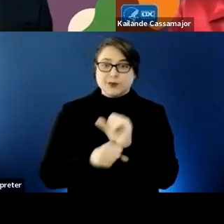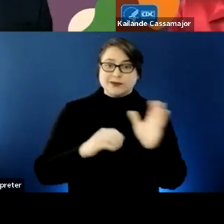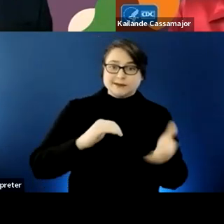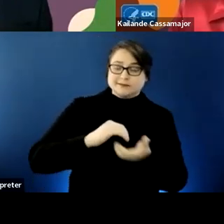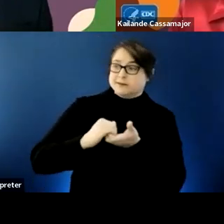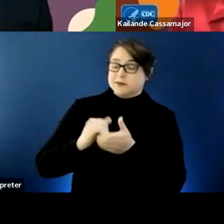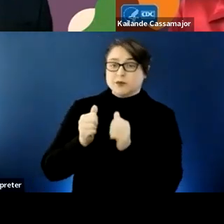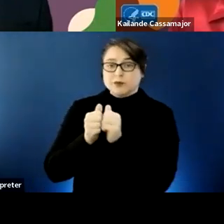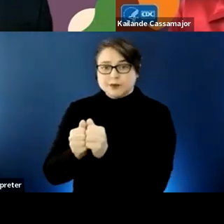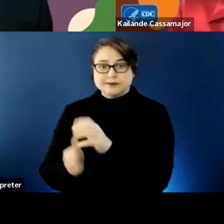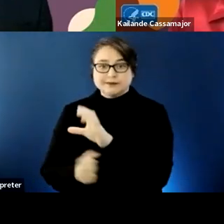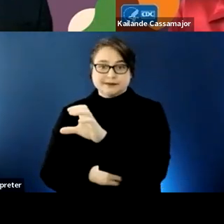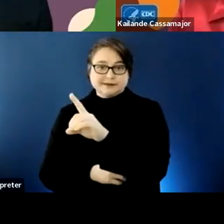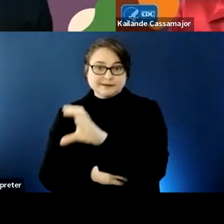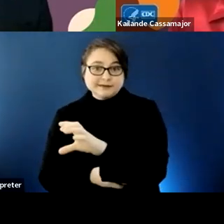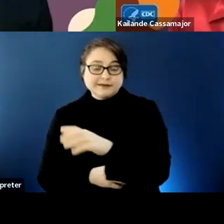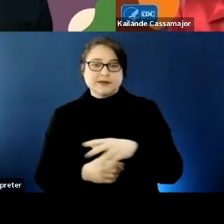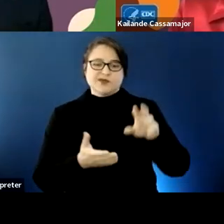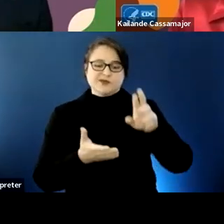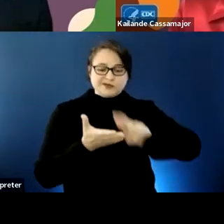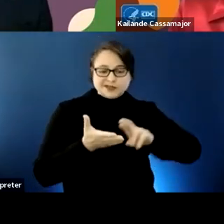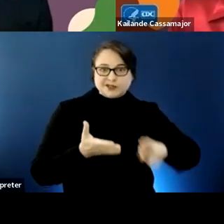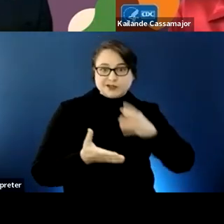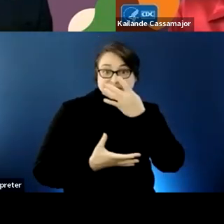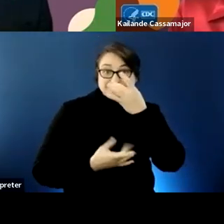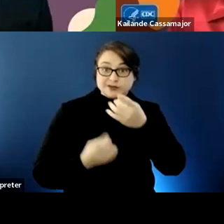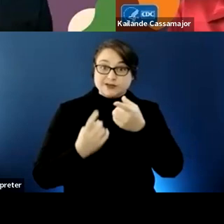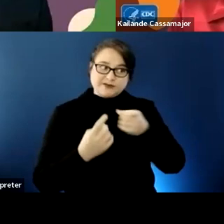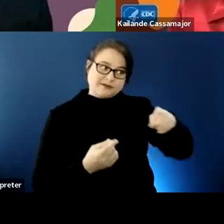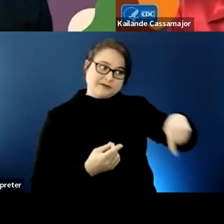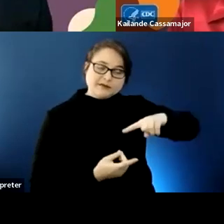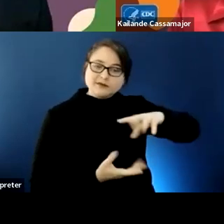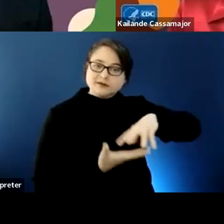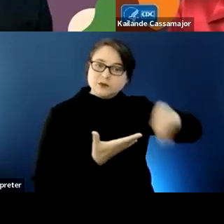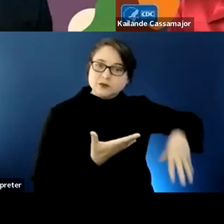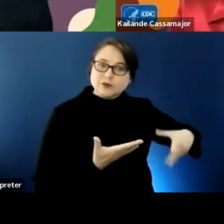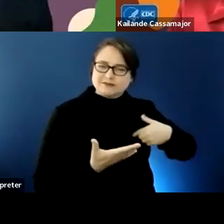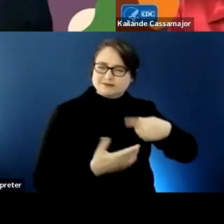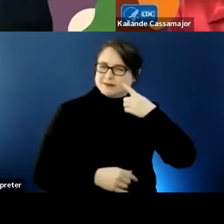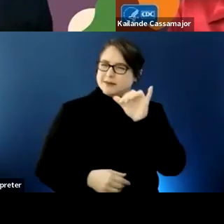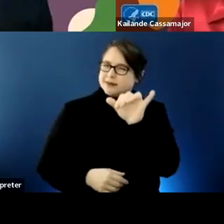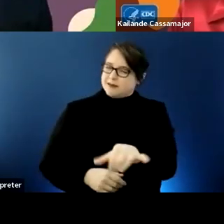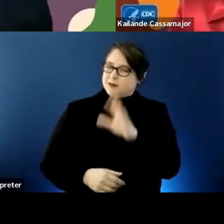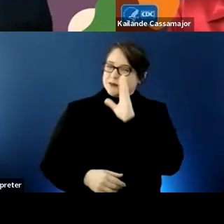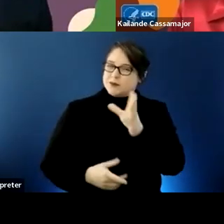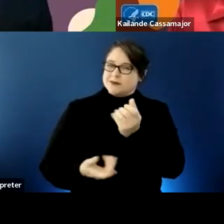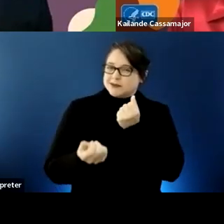surrounding ideas or research interests of those students, I think that will assist